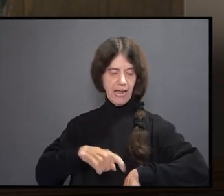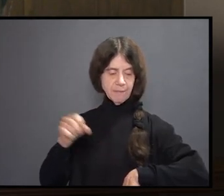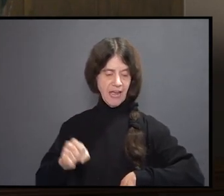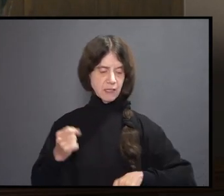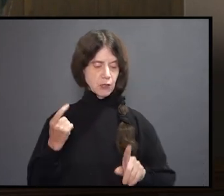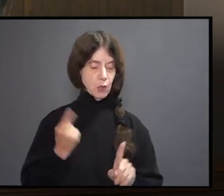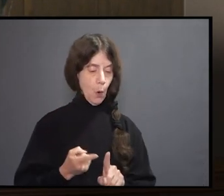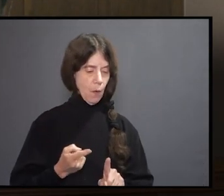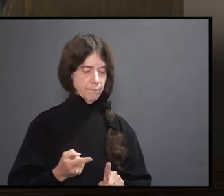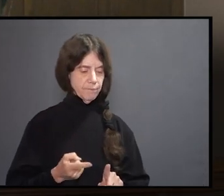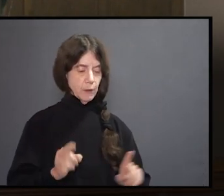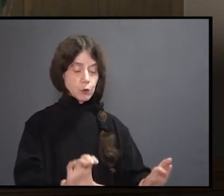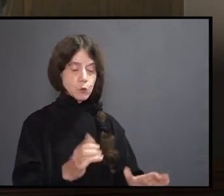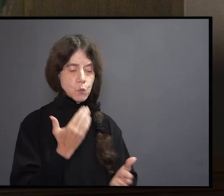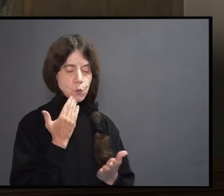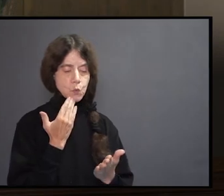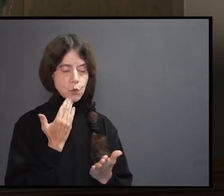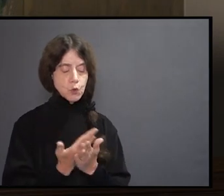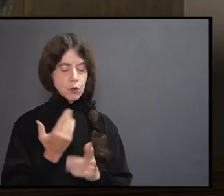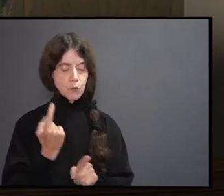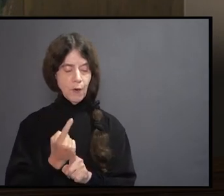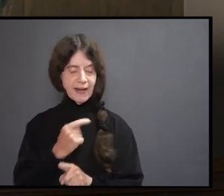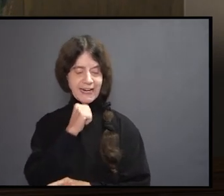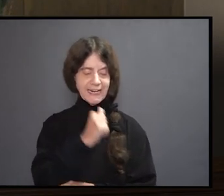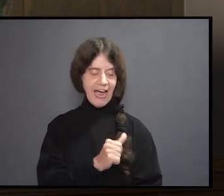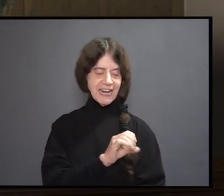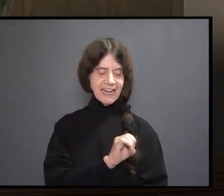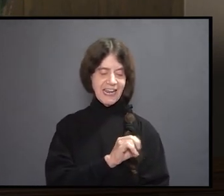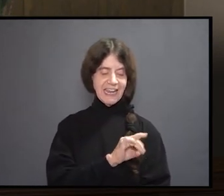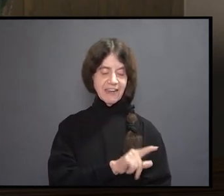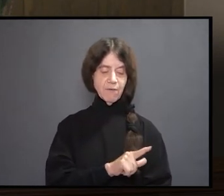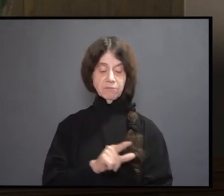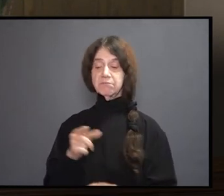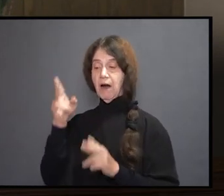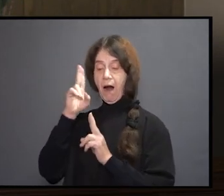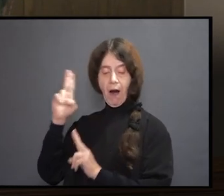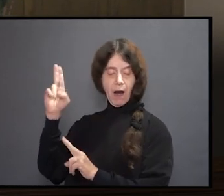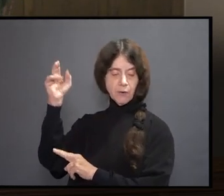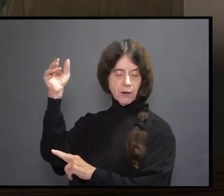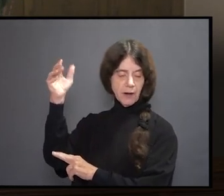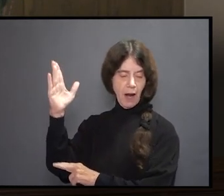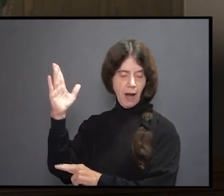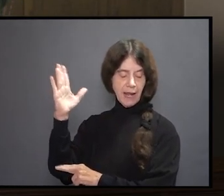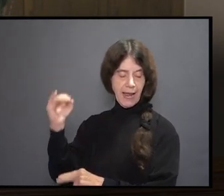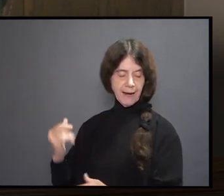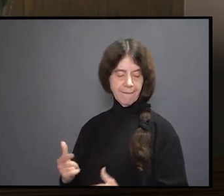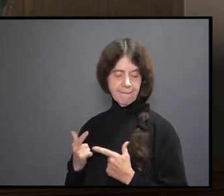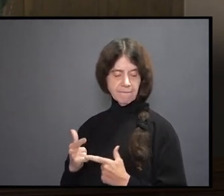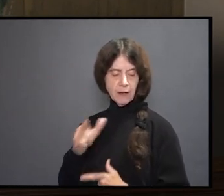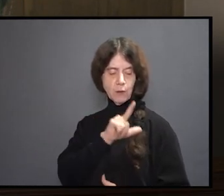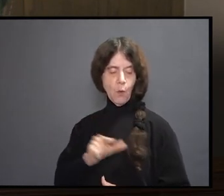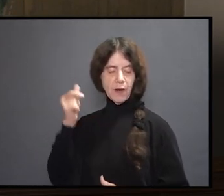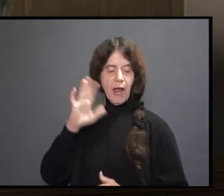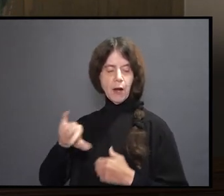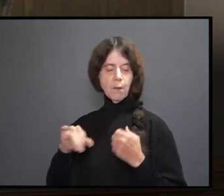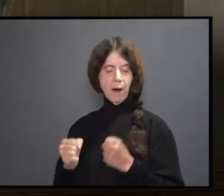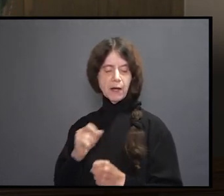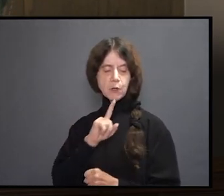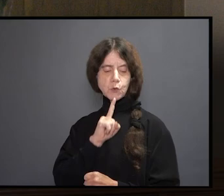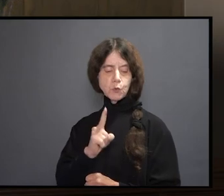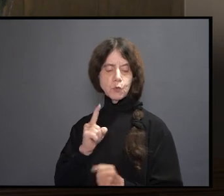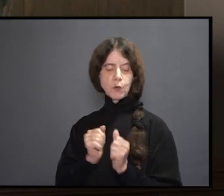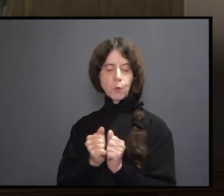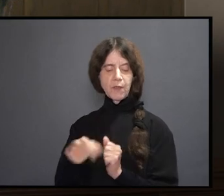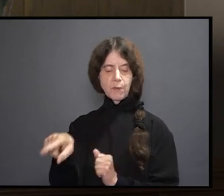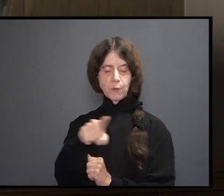time. Seek good and not evil that you may live. And so the Lord, the God of hosts, will be with